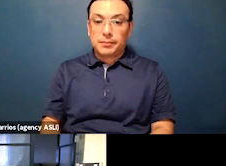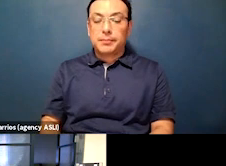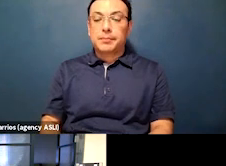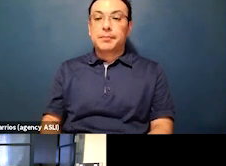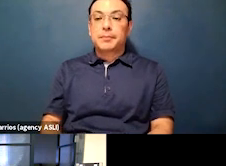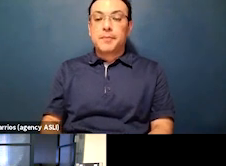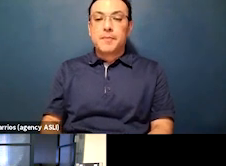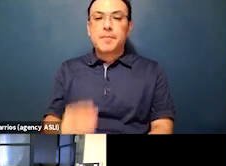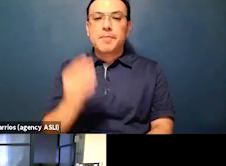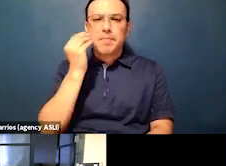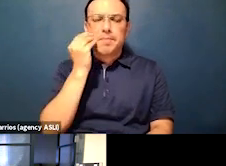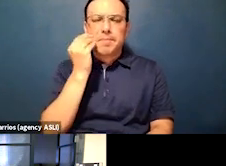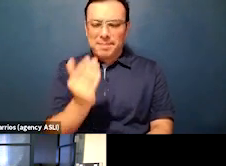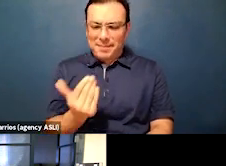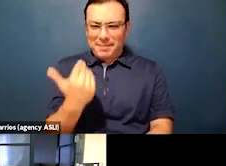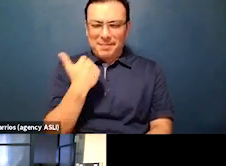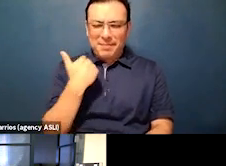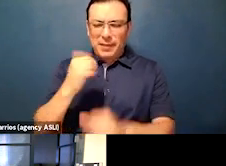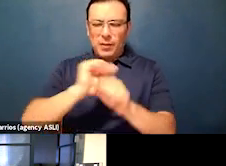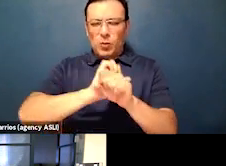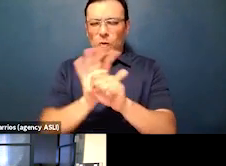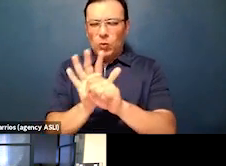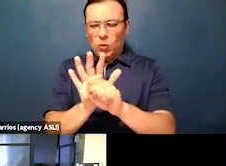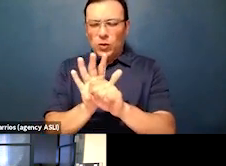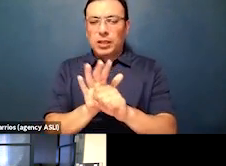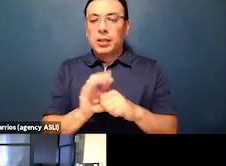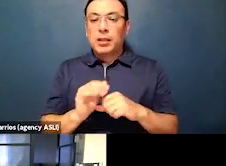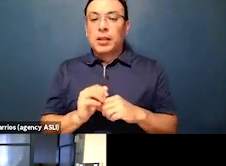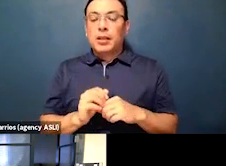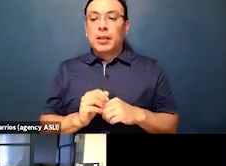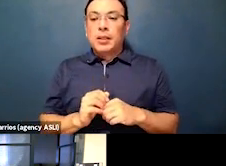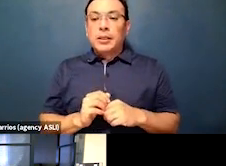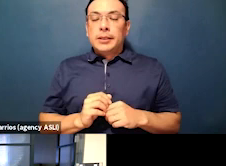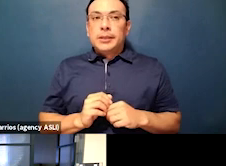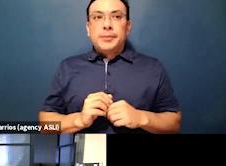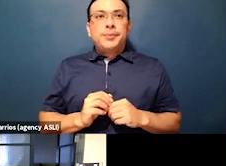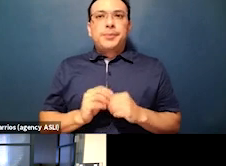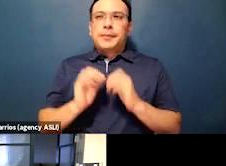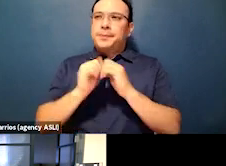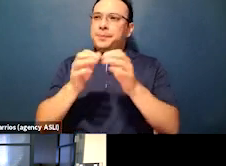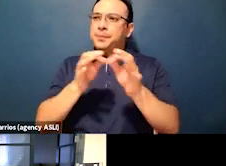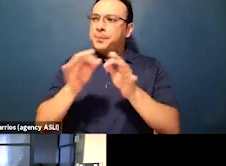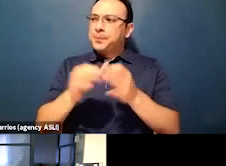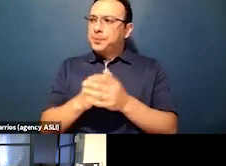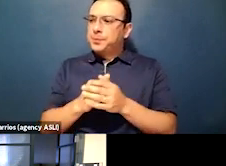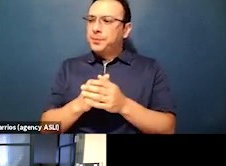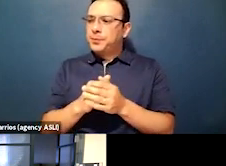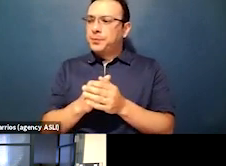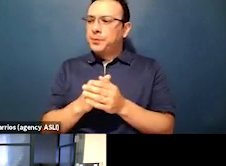what COVID did was sort of expose a wound, I guess, for a better sense,